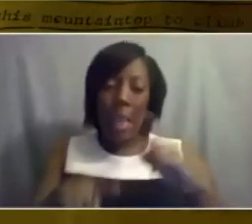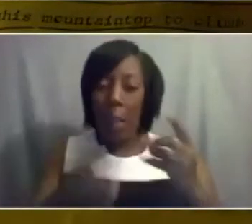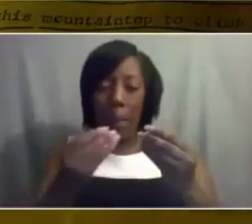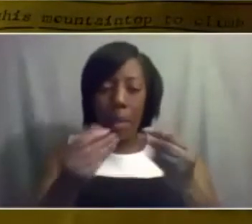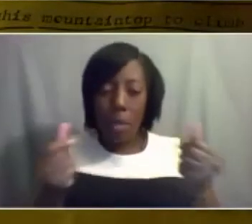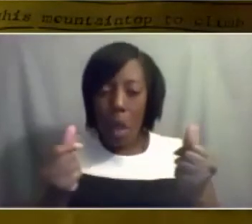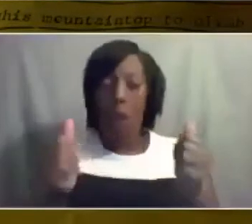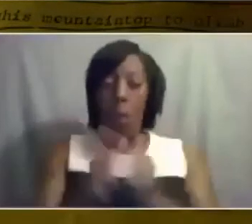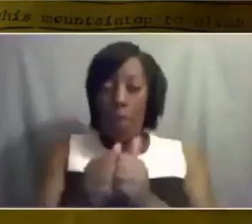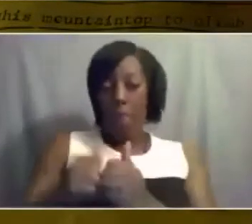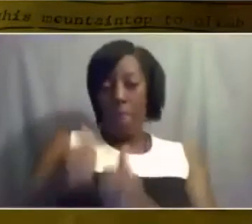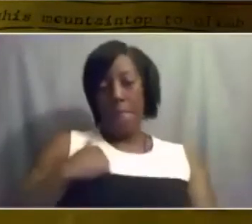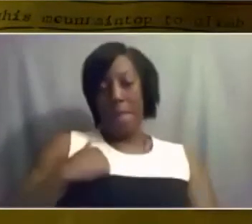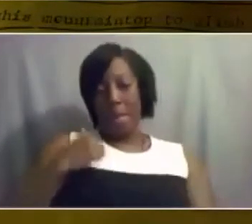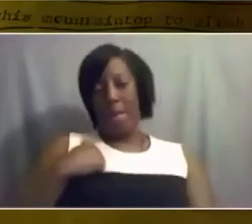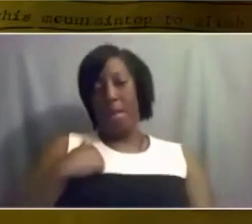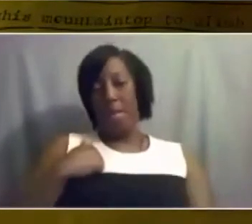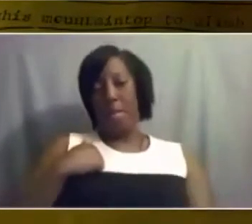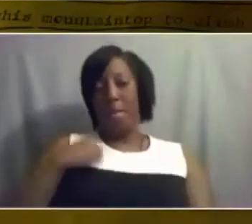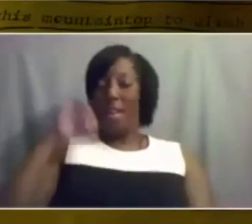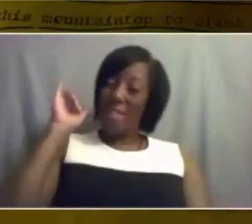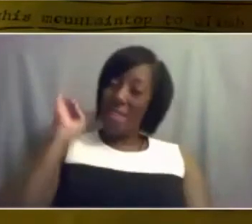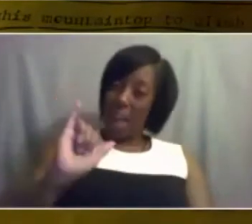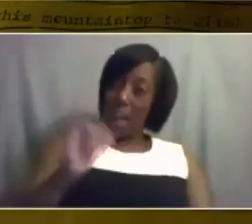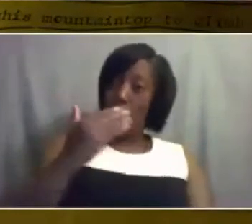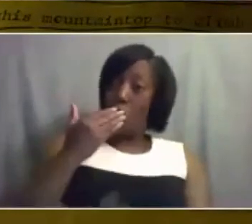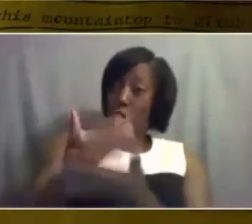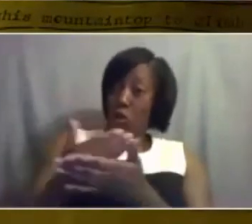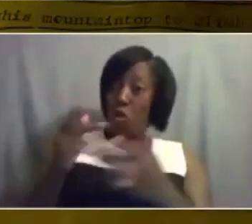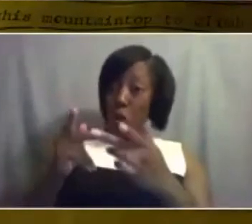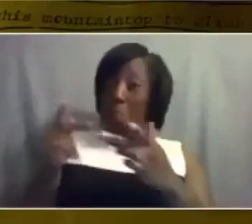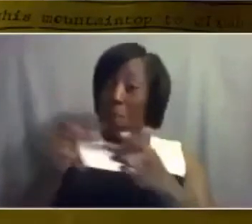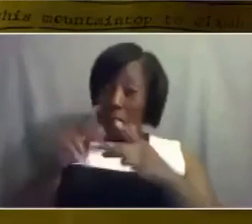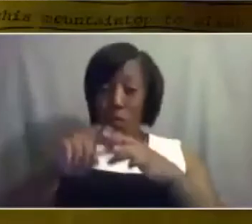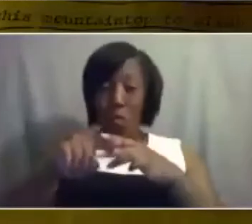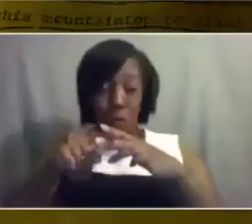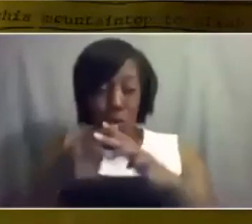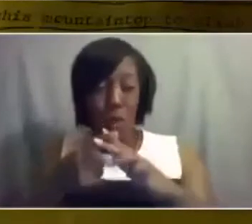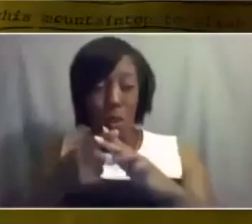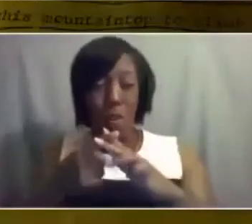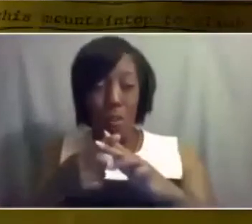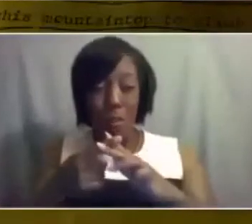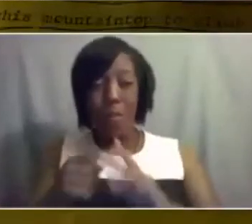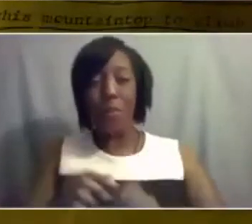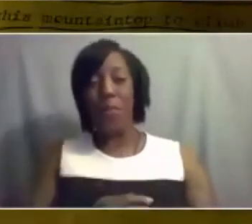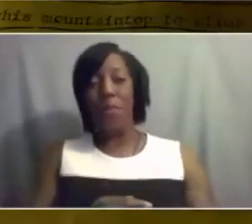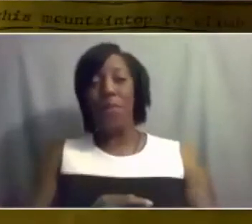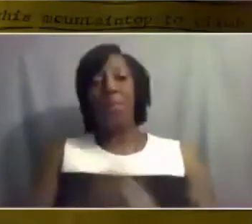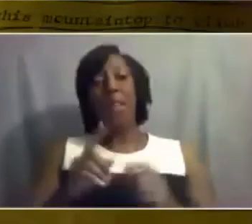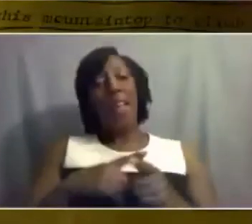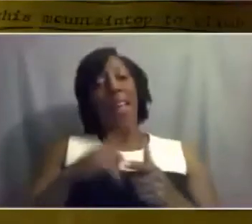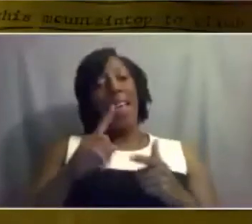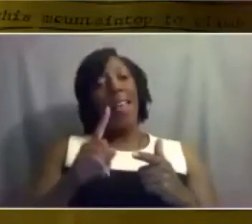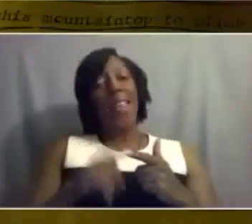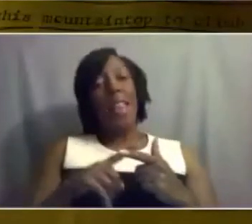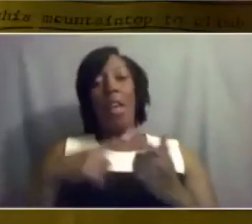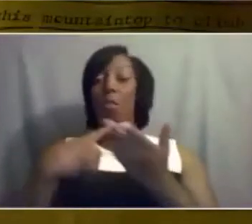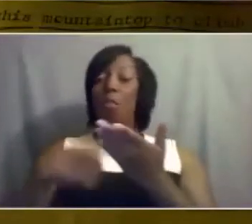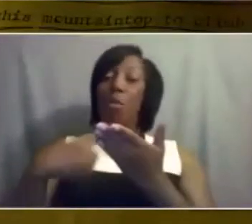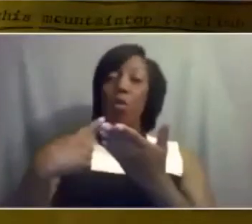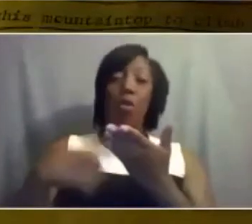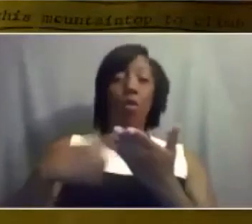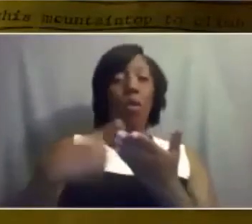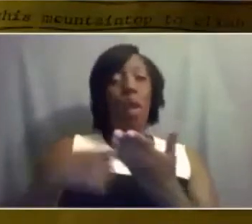gives us a good start in terms of moving towards this revolution of values. And then when you put it into this global context, it